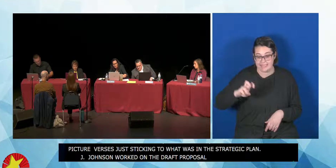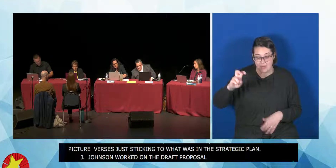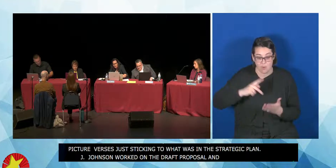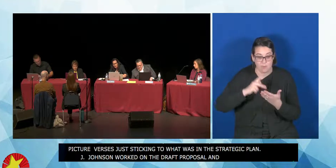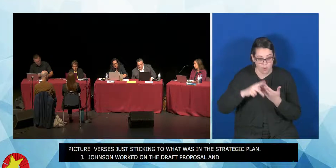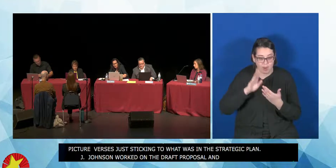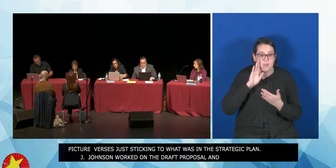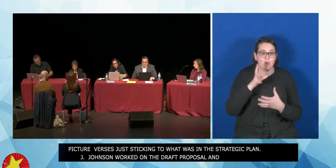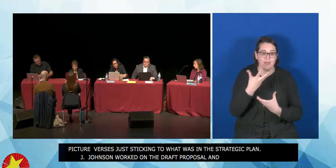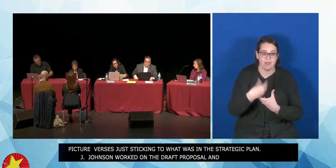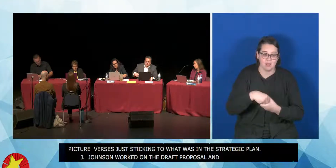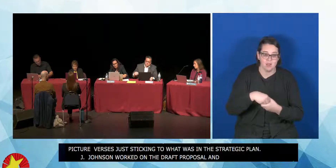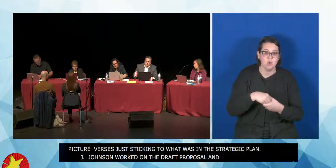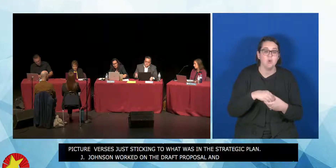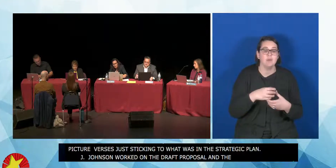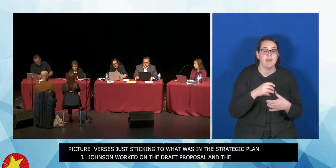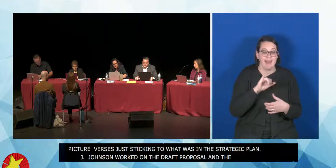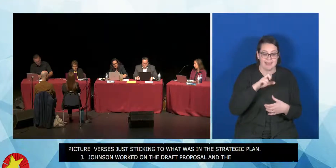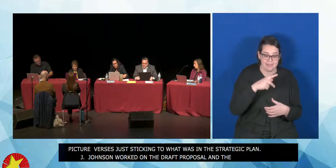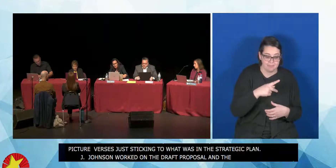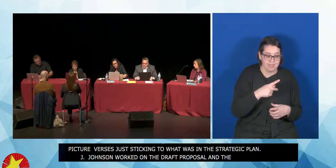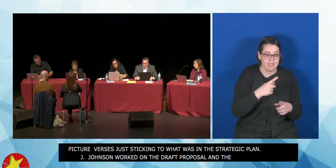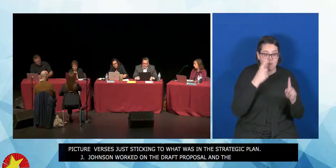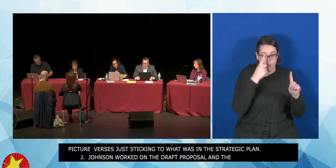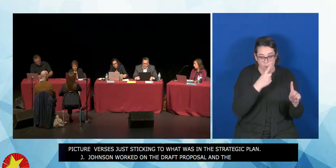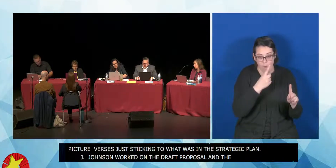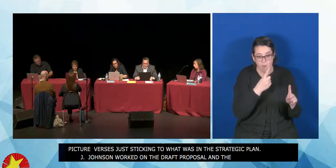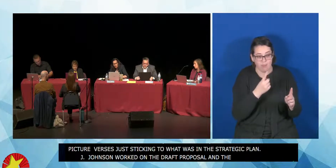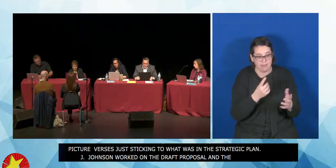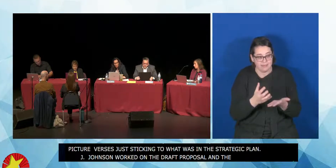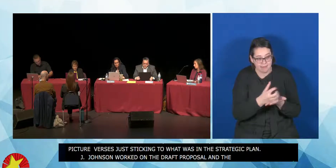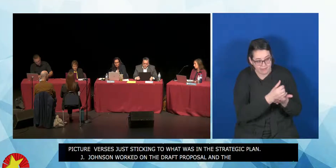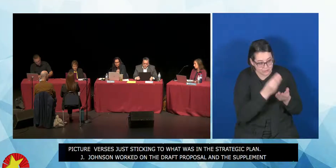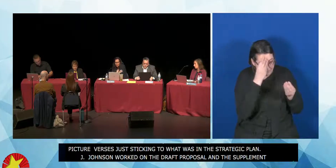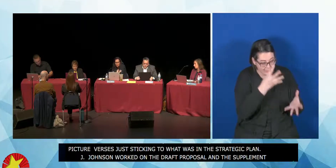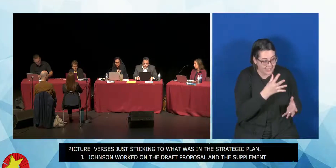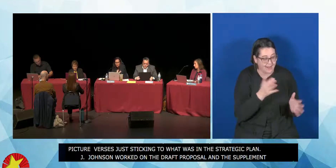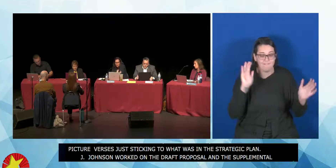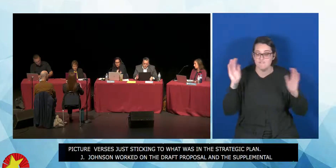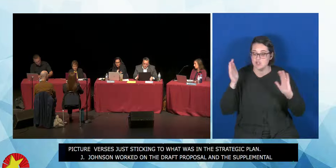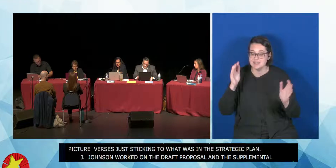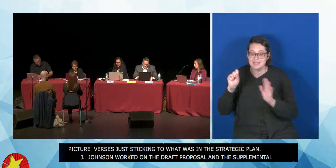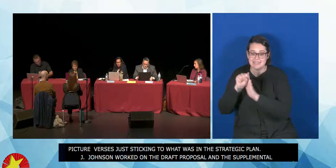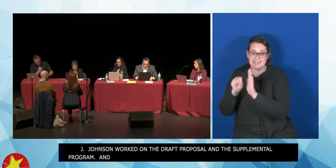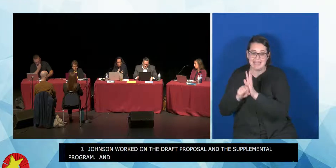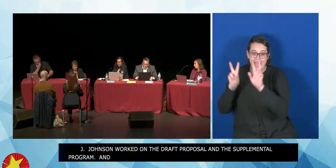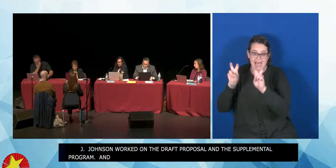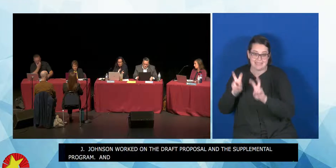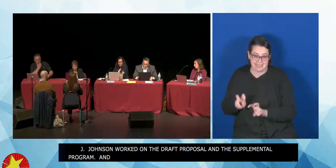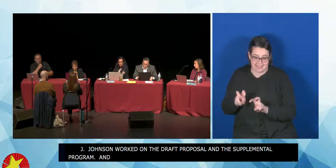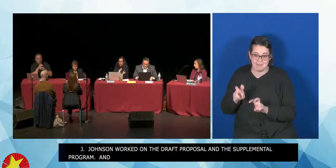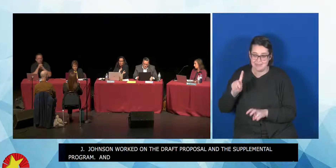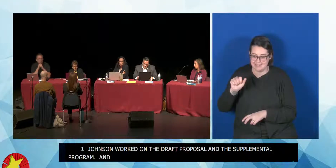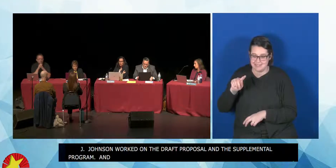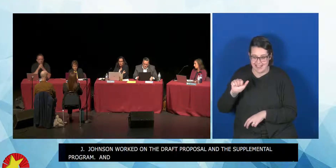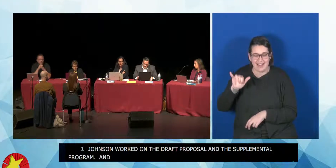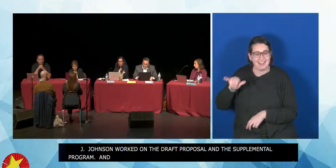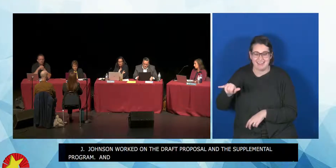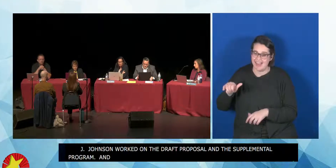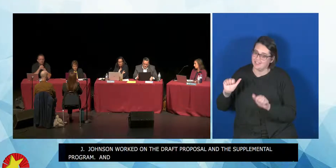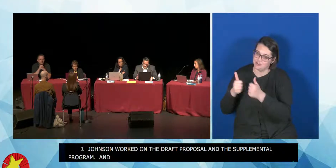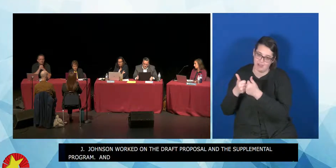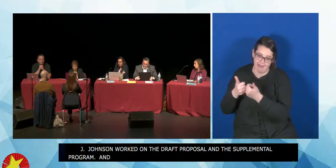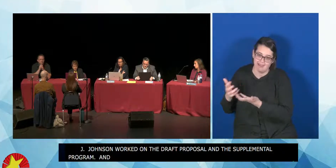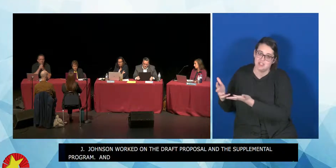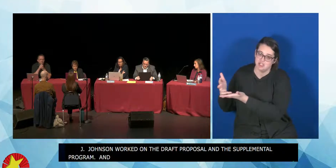goal attainment data versus the state assessment data that has been a challenge to gather